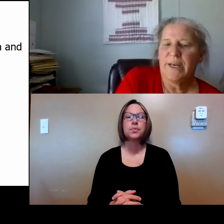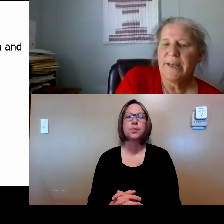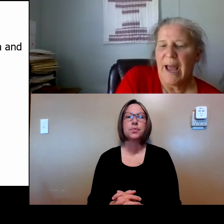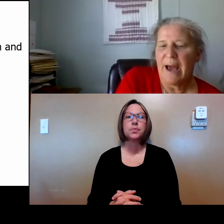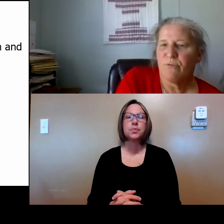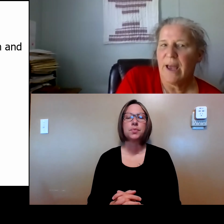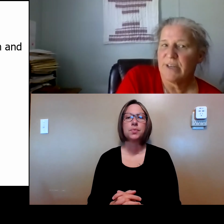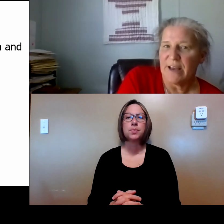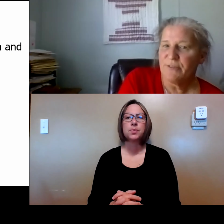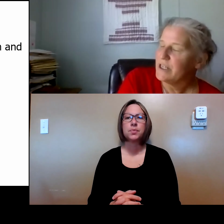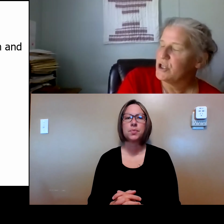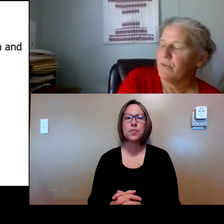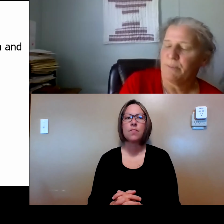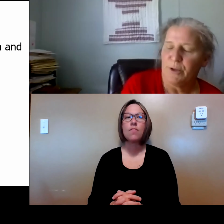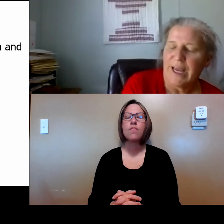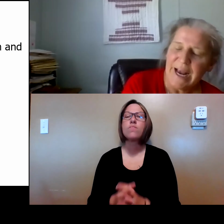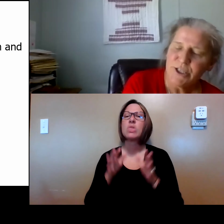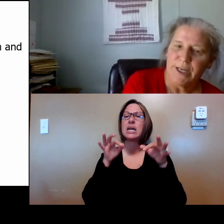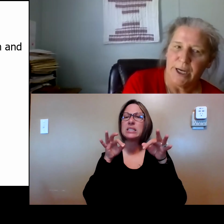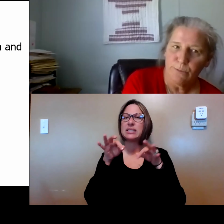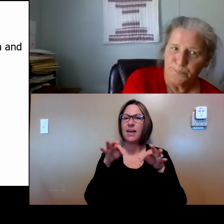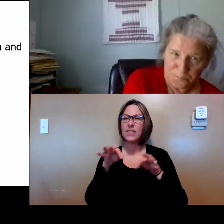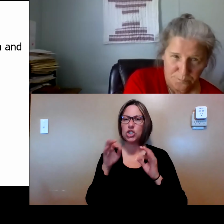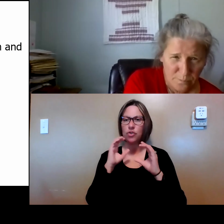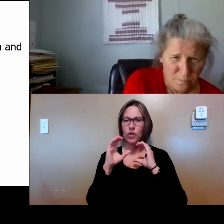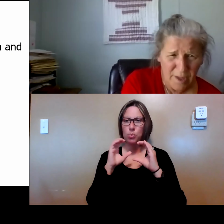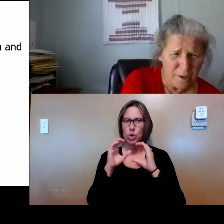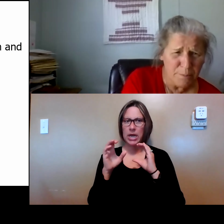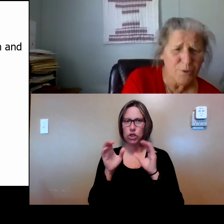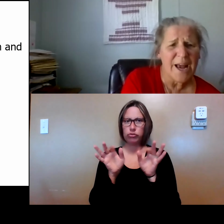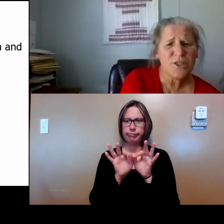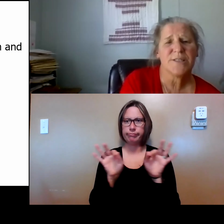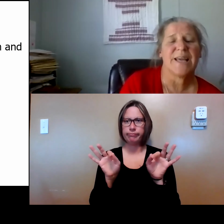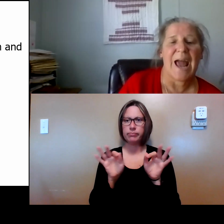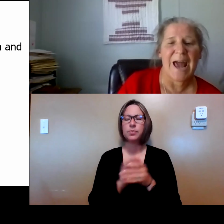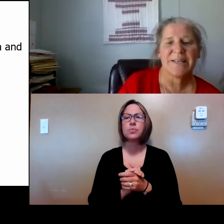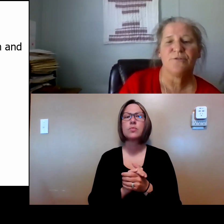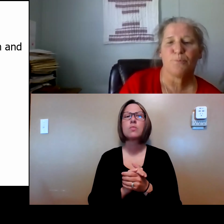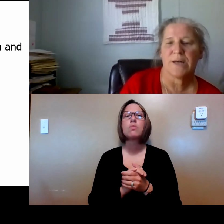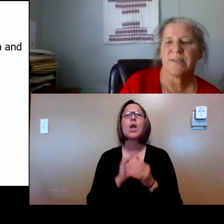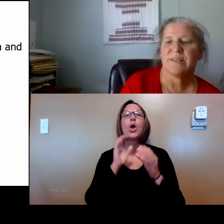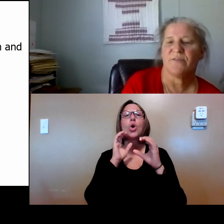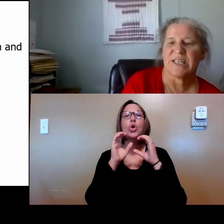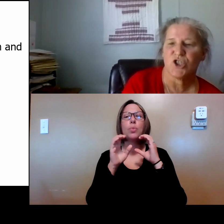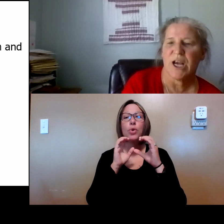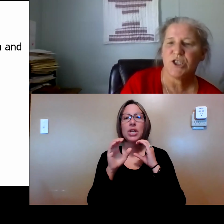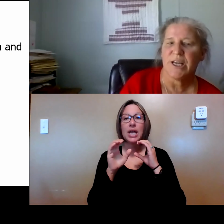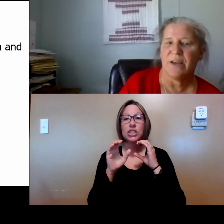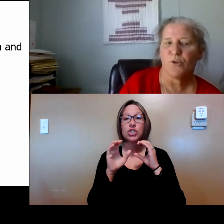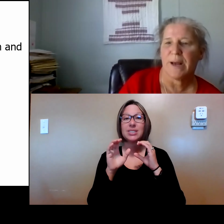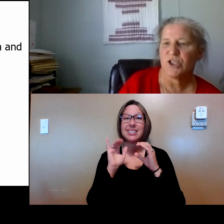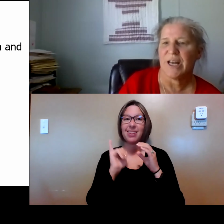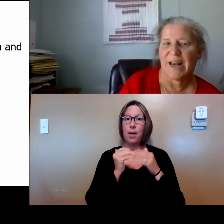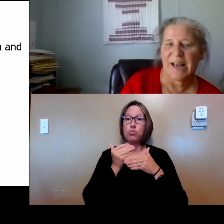we have a definition of communication here. And communication is the active process of